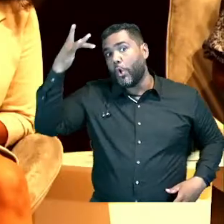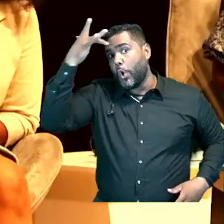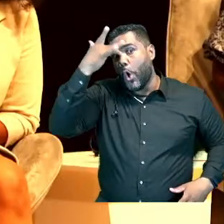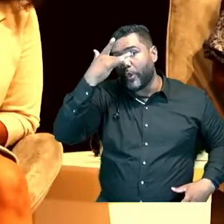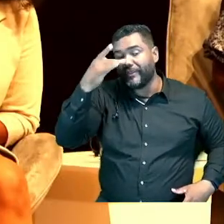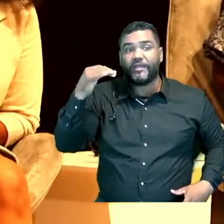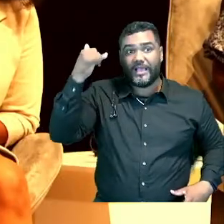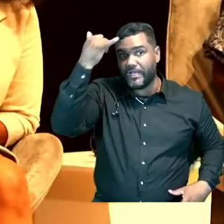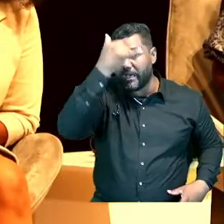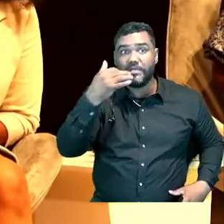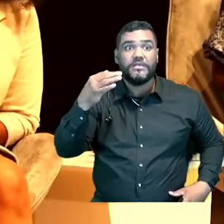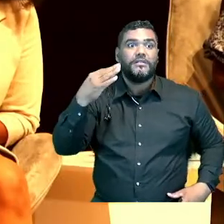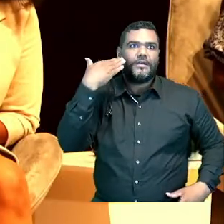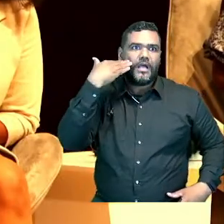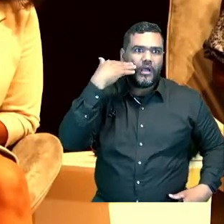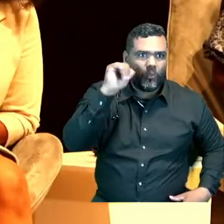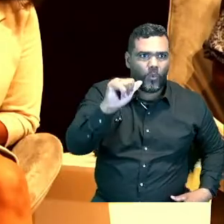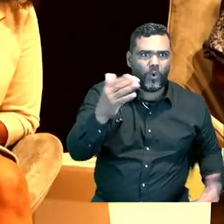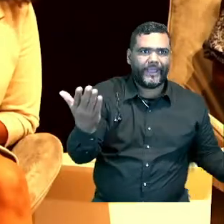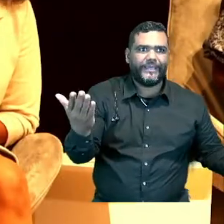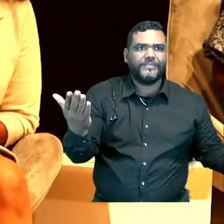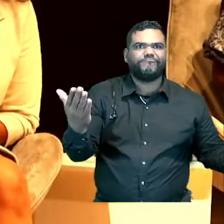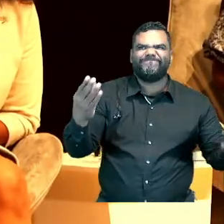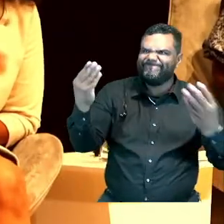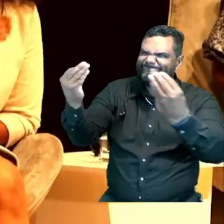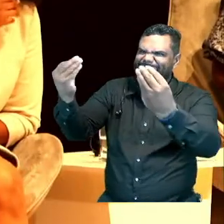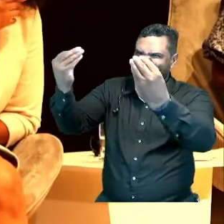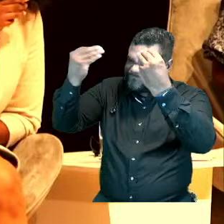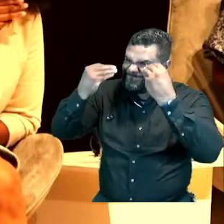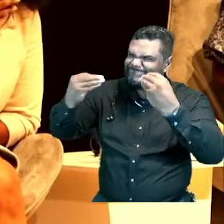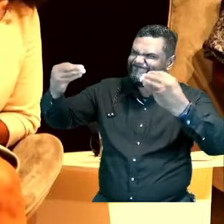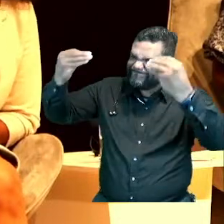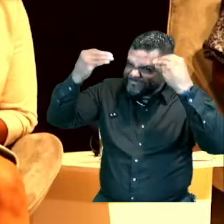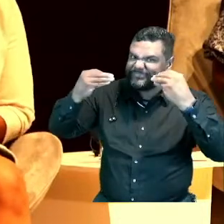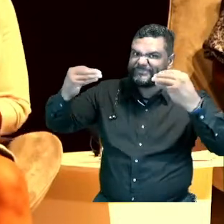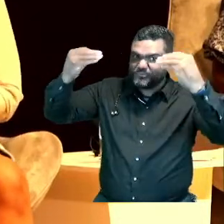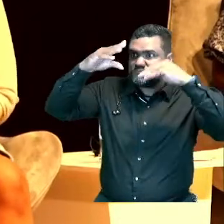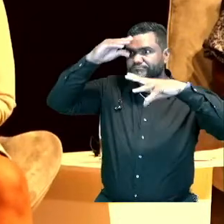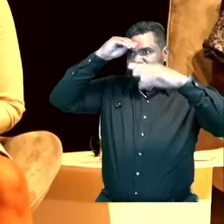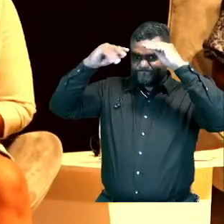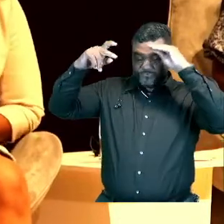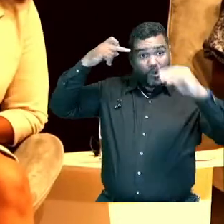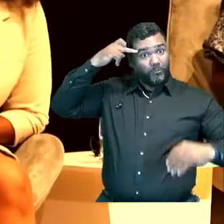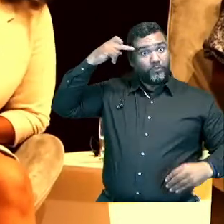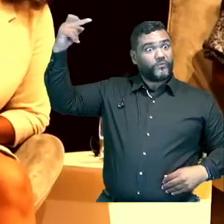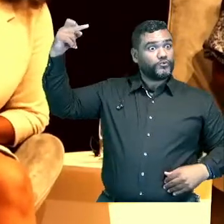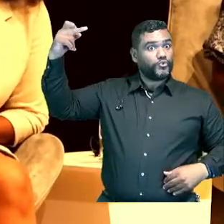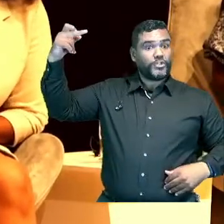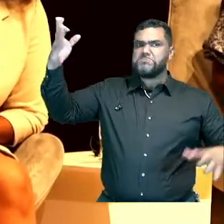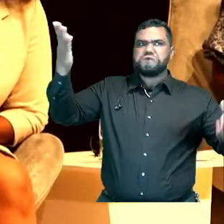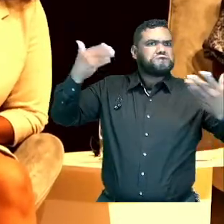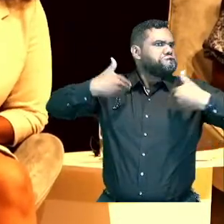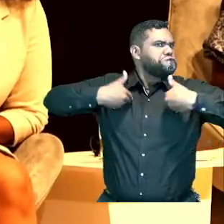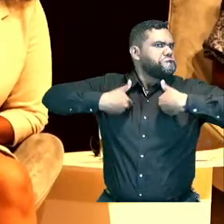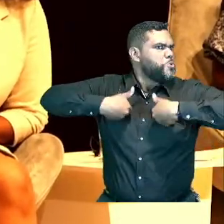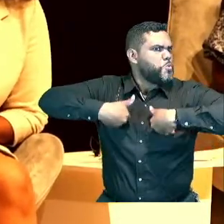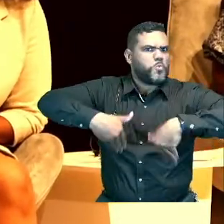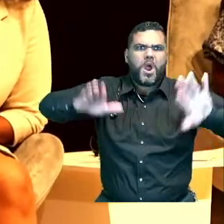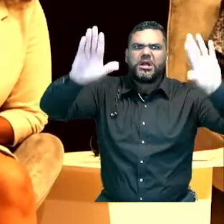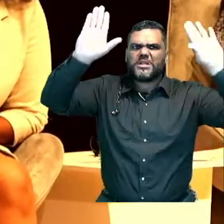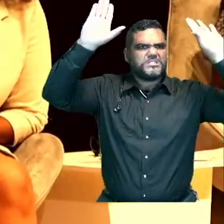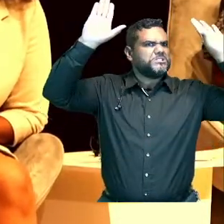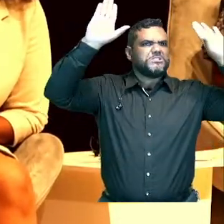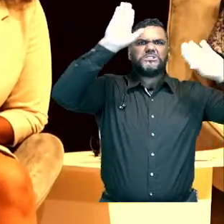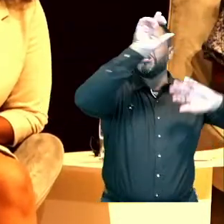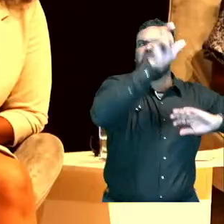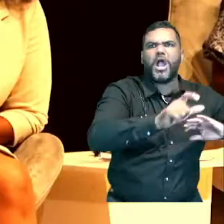Our Afro-descendant population, our women, have started to get training and education just like